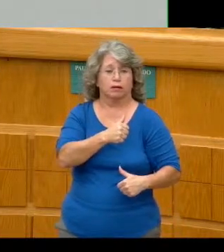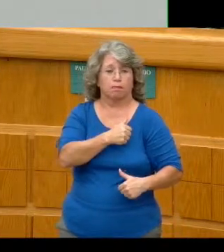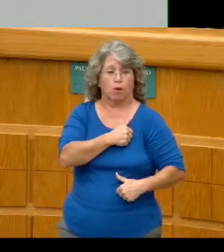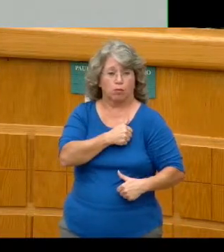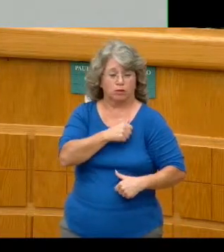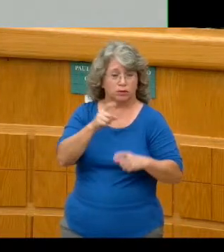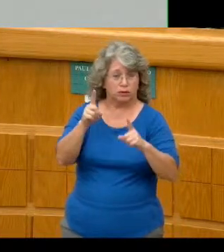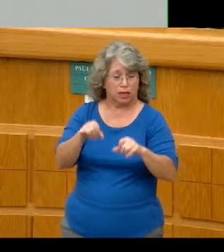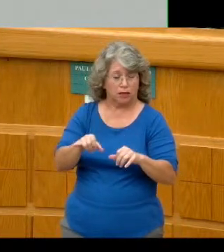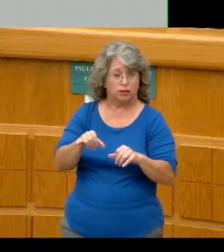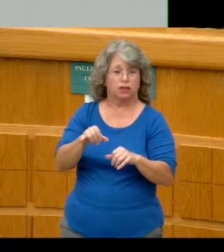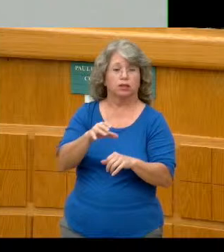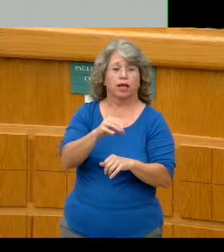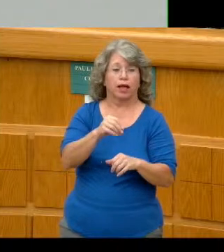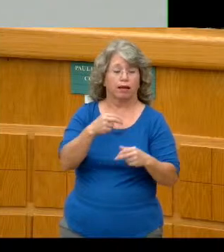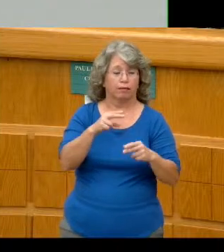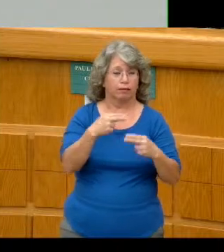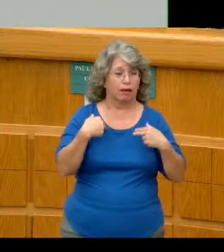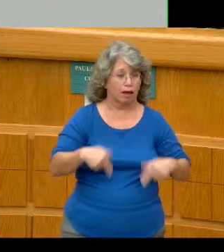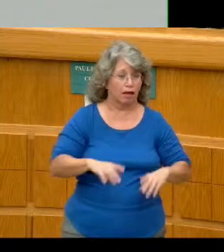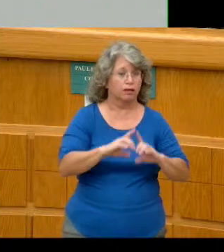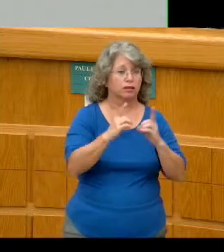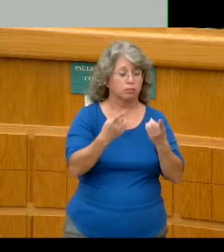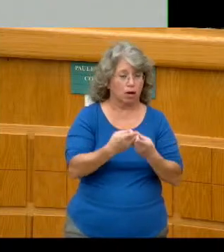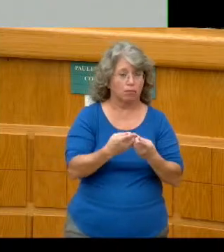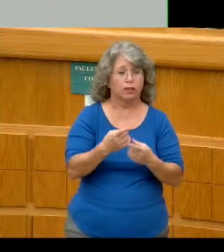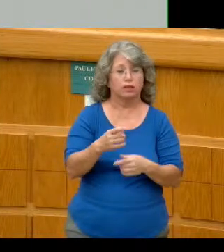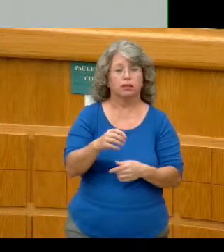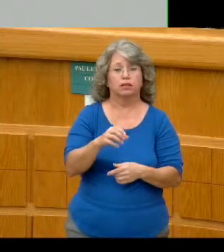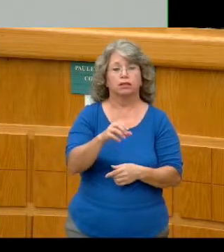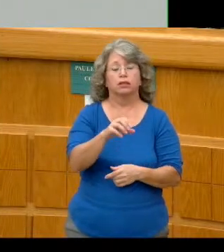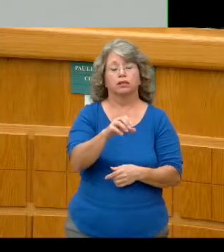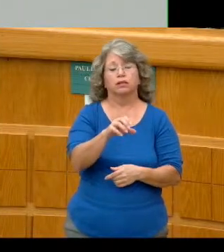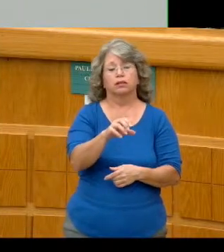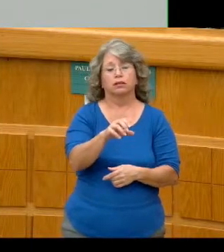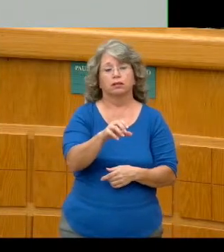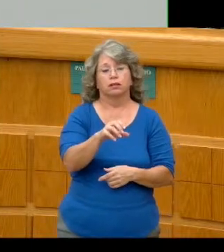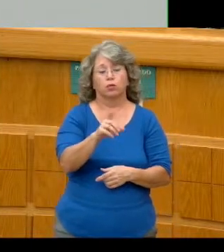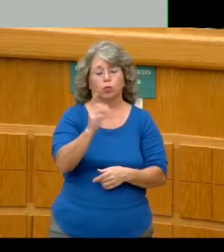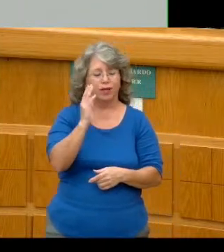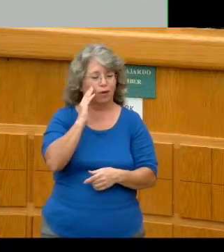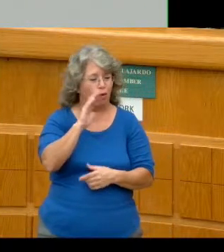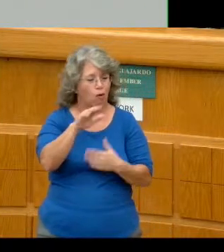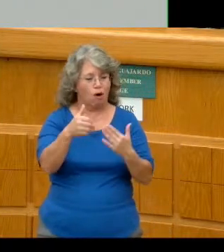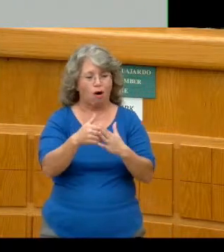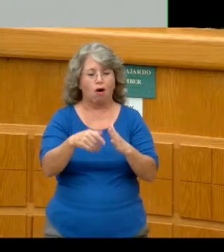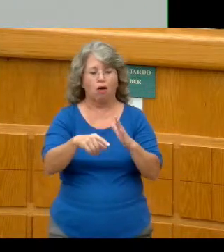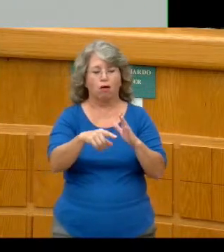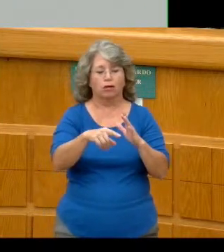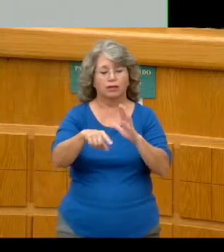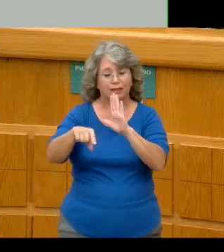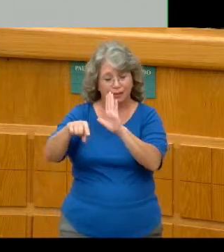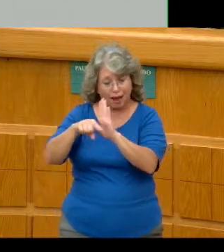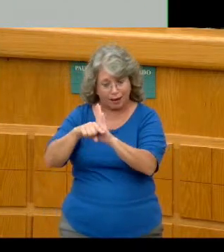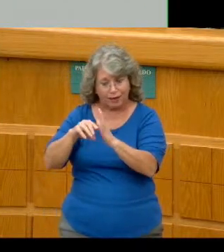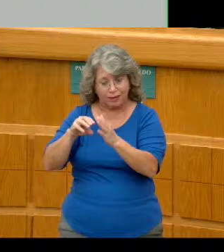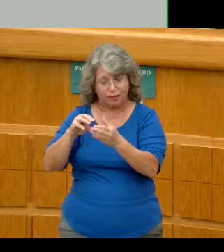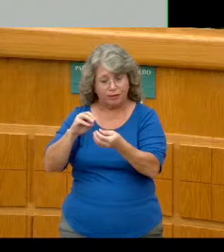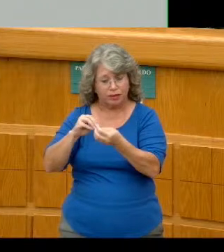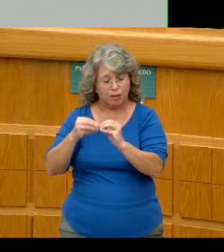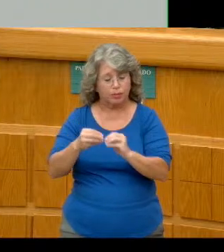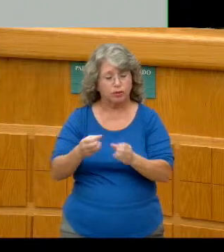back also, 10%. And for the public health district testing where we know all the negative cases and positive cases that come